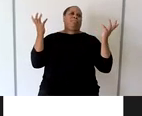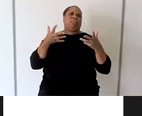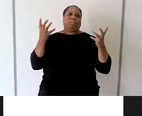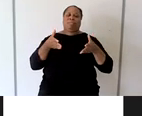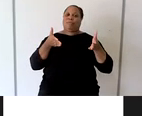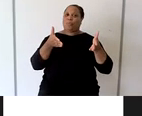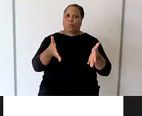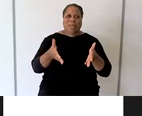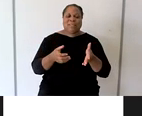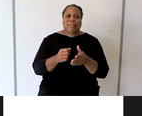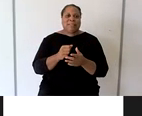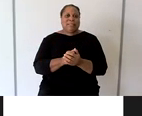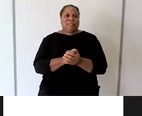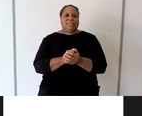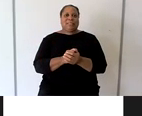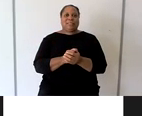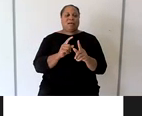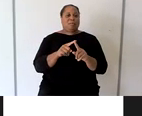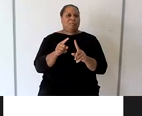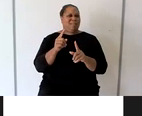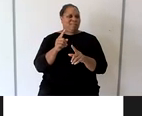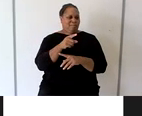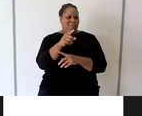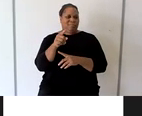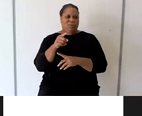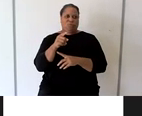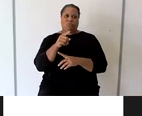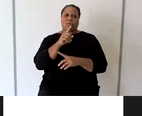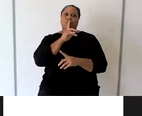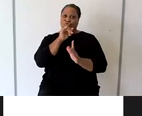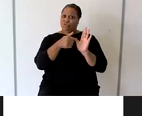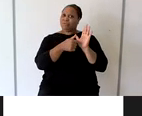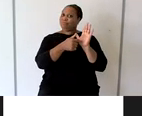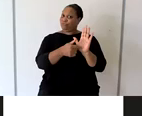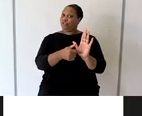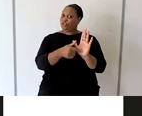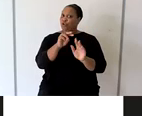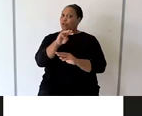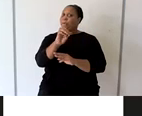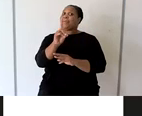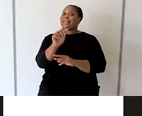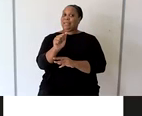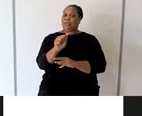And but the ones that are truly being shown in the media are ones that are